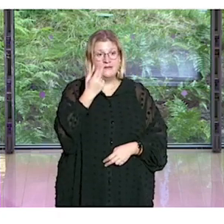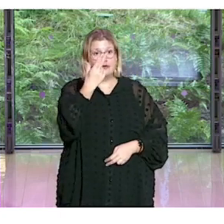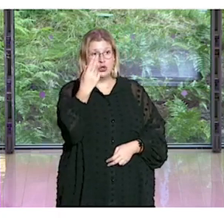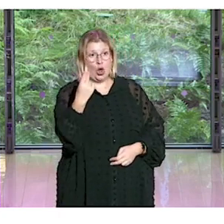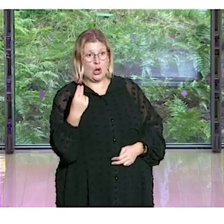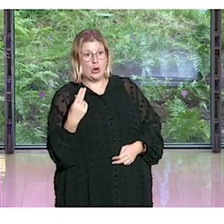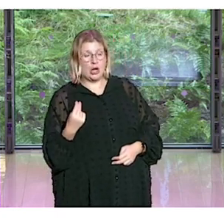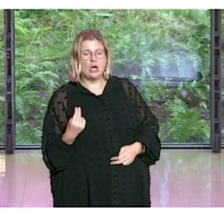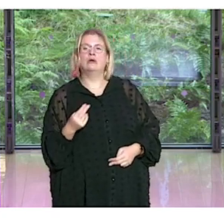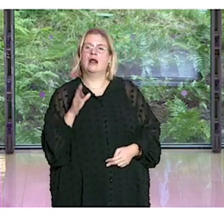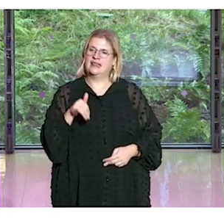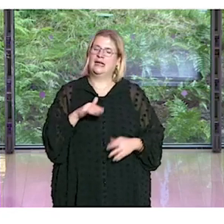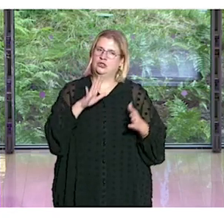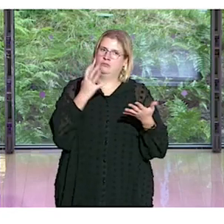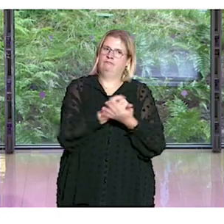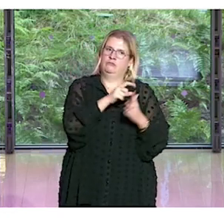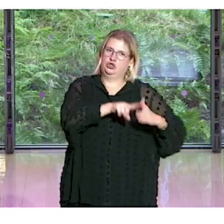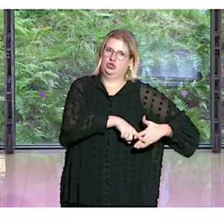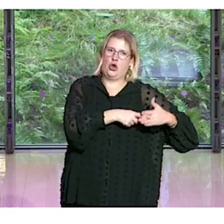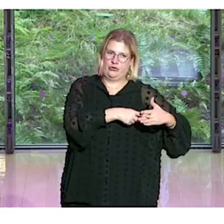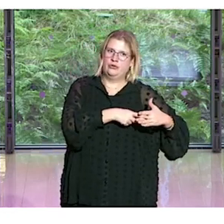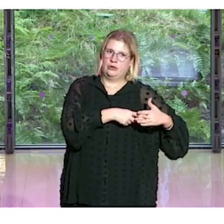that's a great place to start.